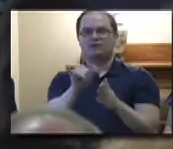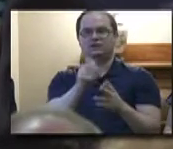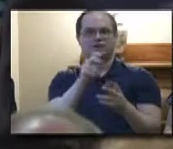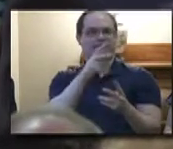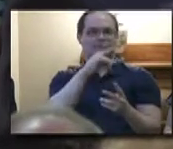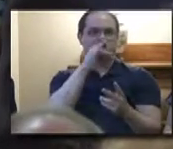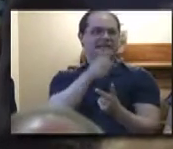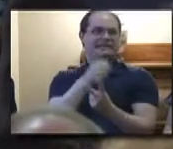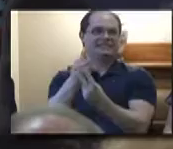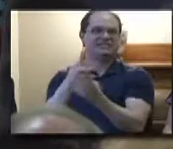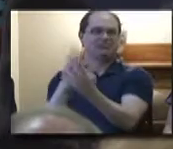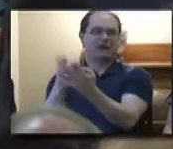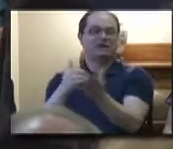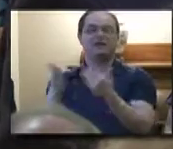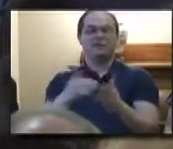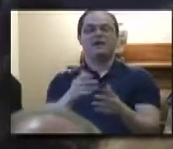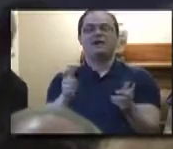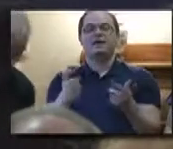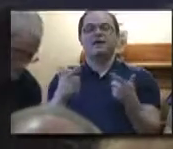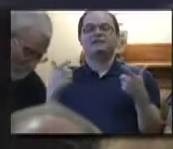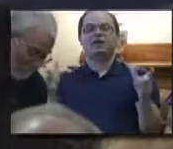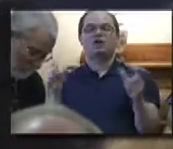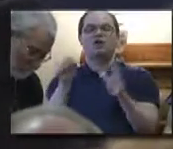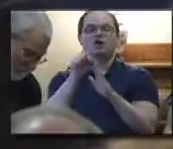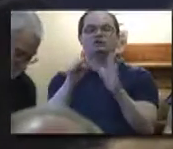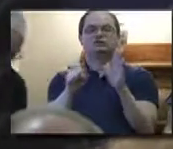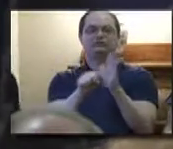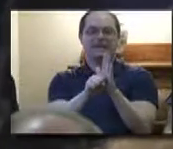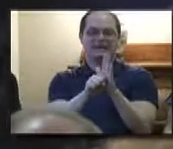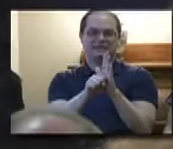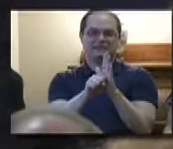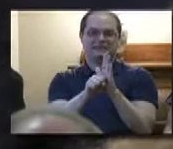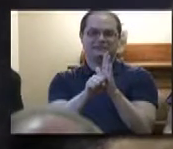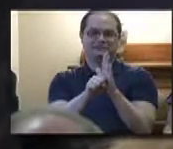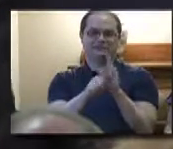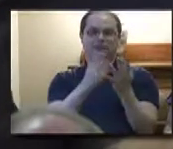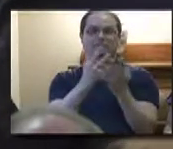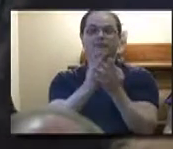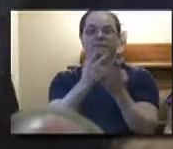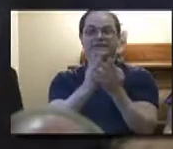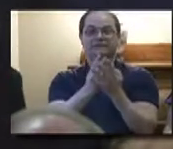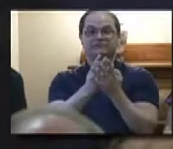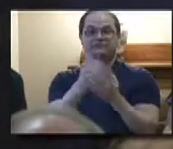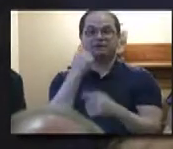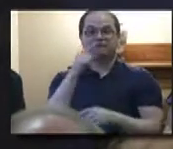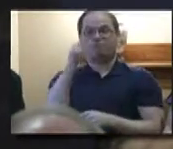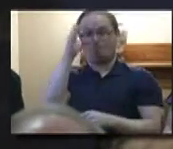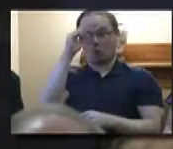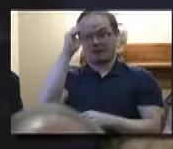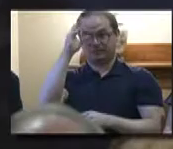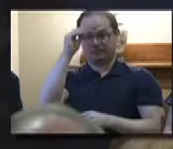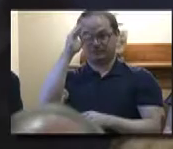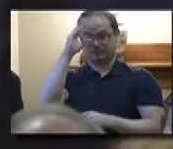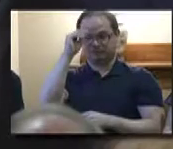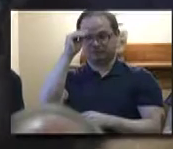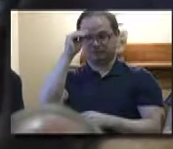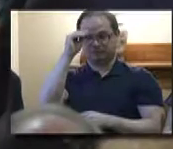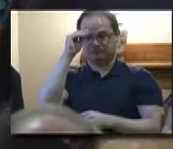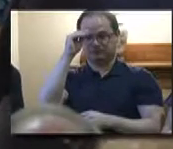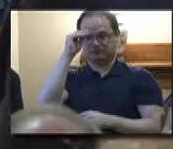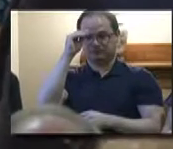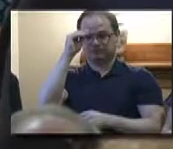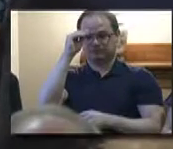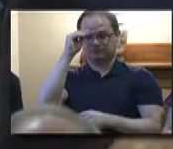kids in jail. It's a large state prison for boys